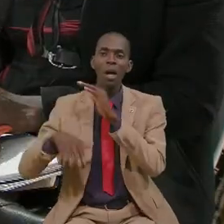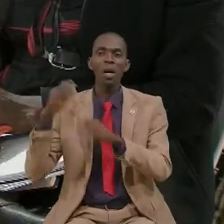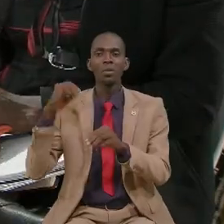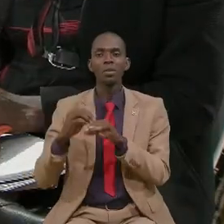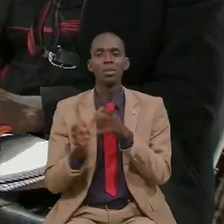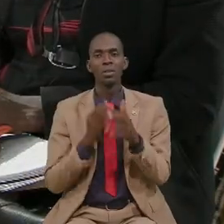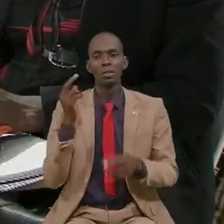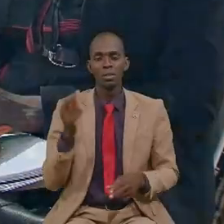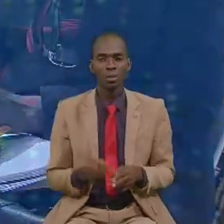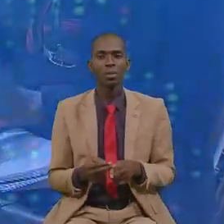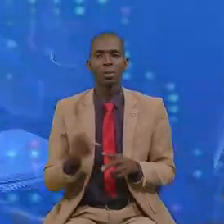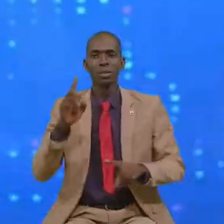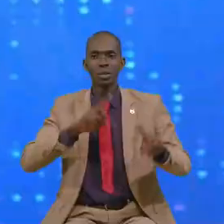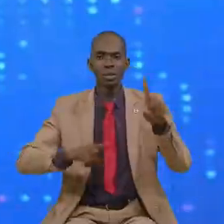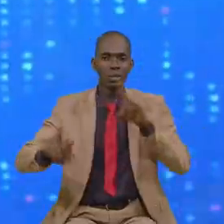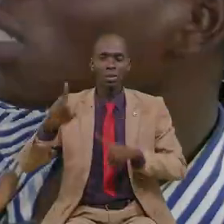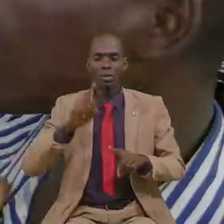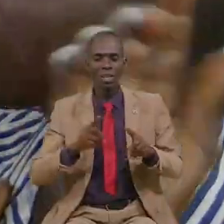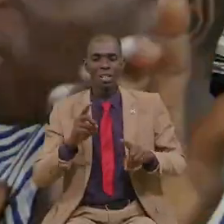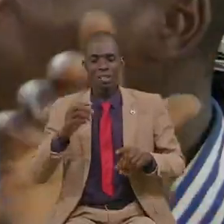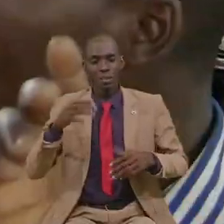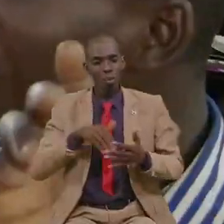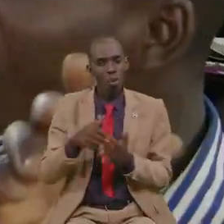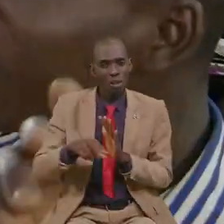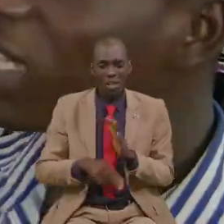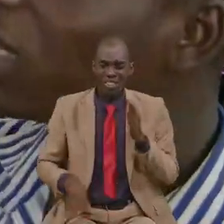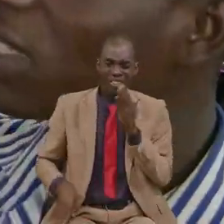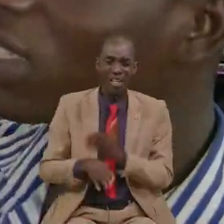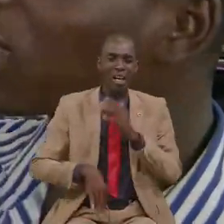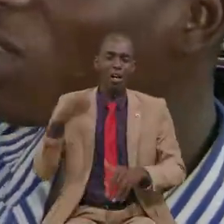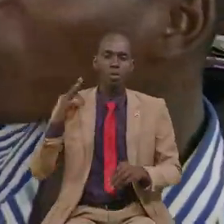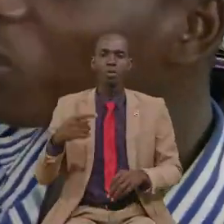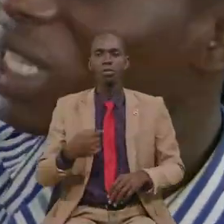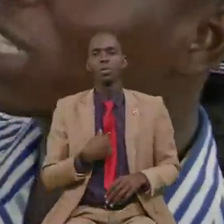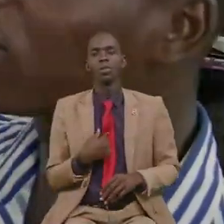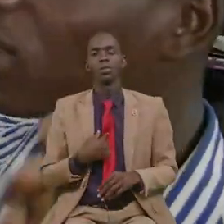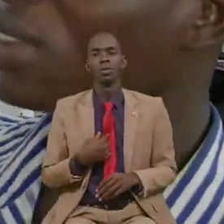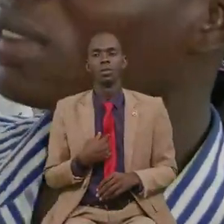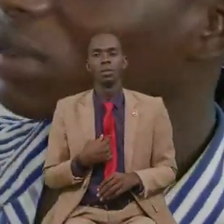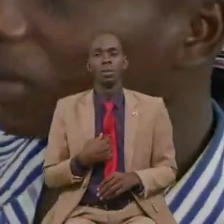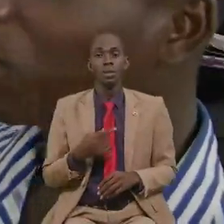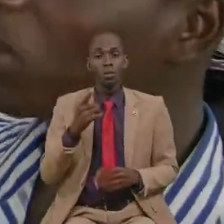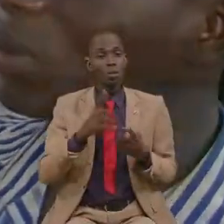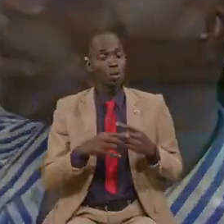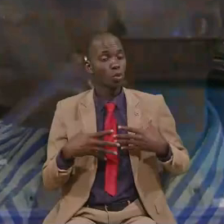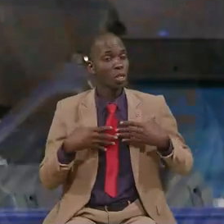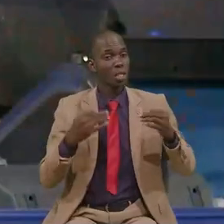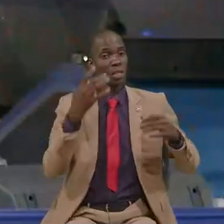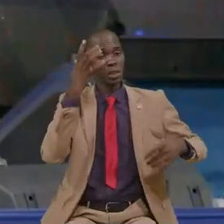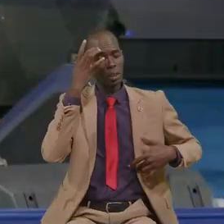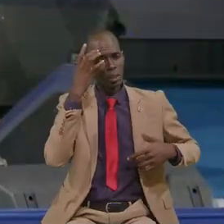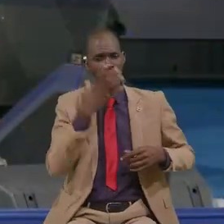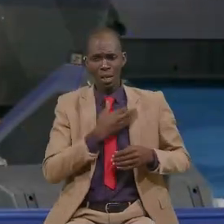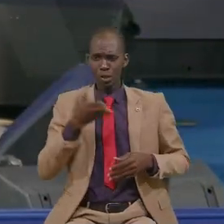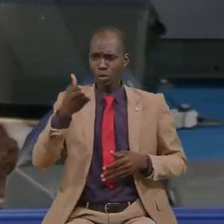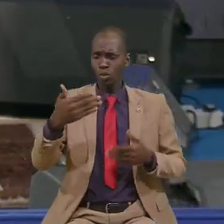Say it for yourself. Get out of me. You're going to heal the sick and the sickness inside